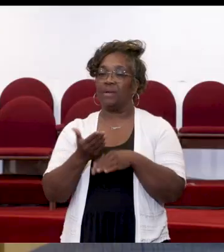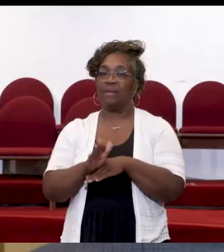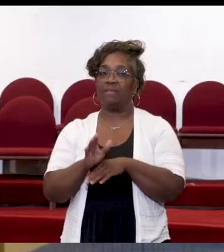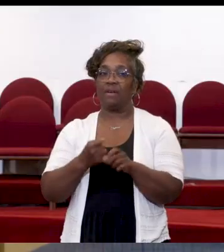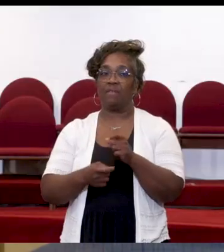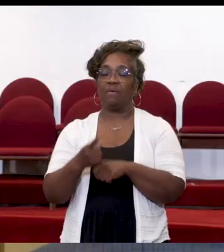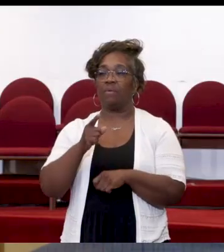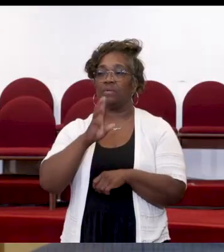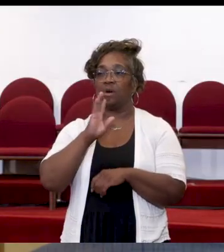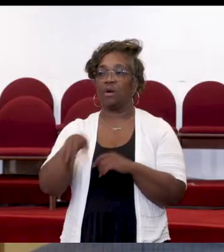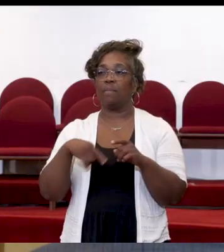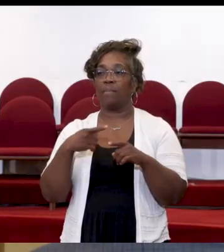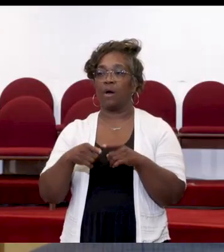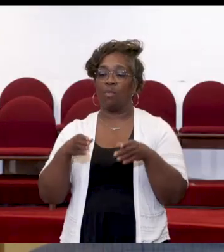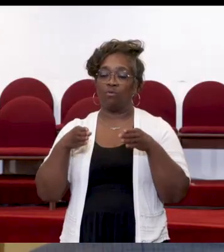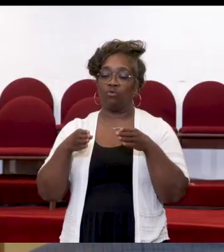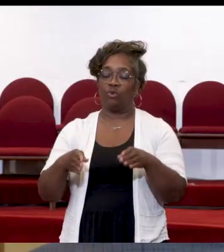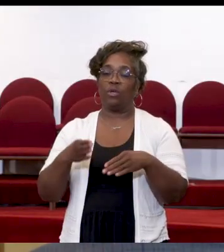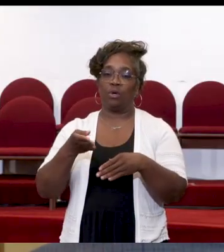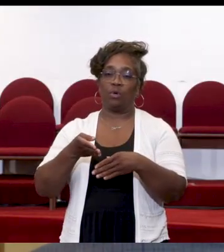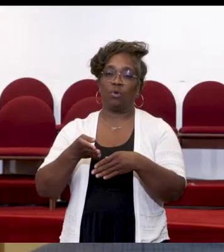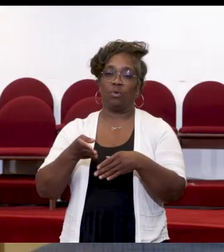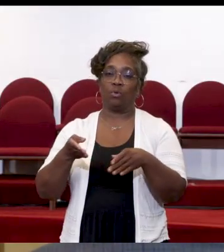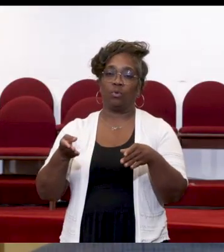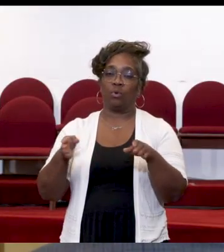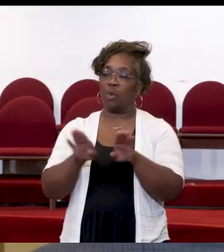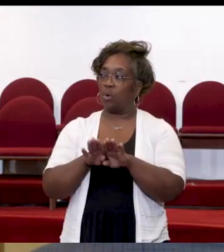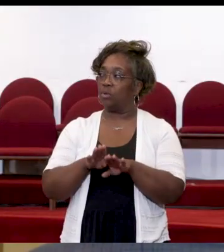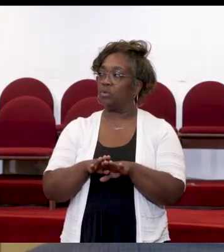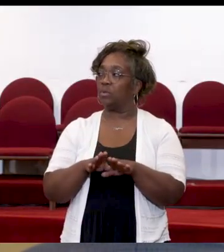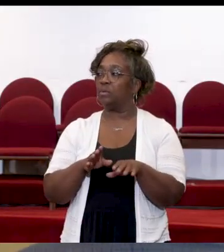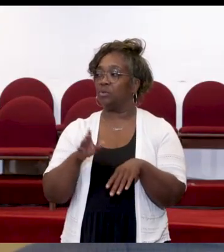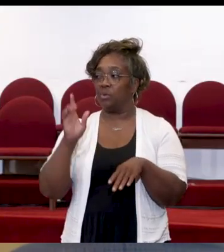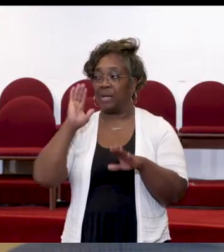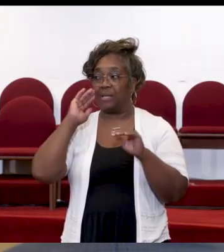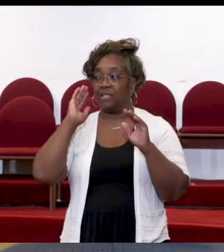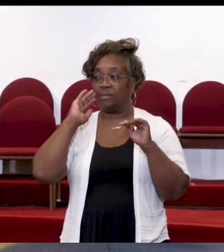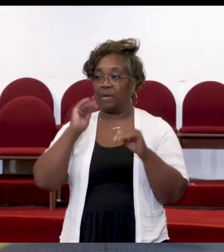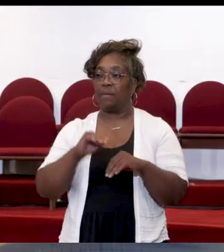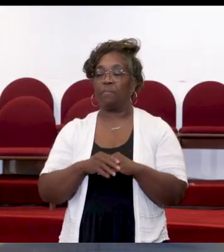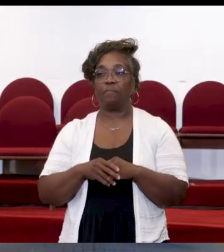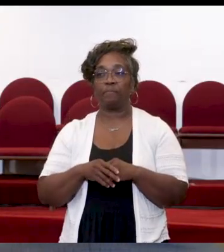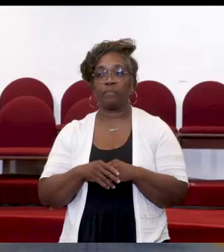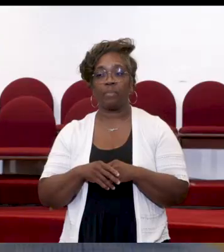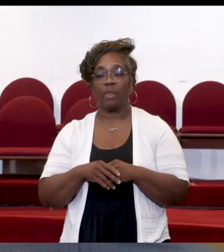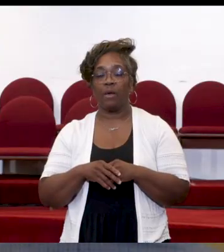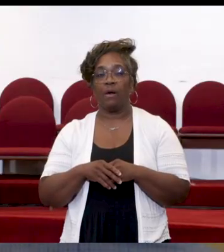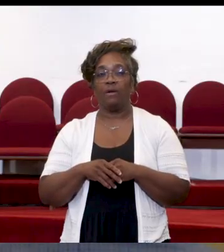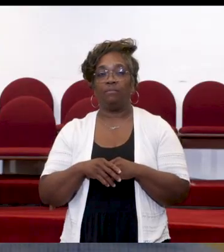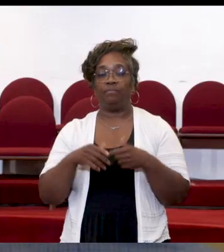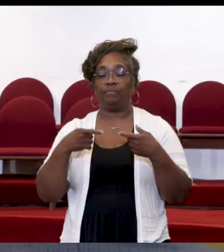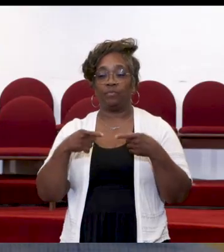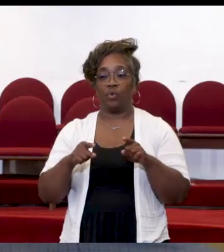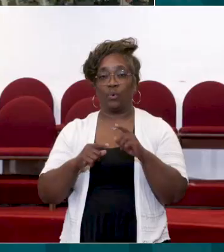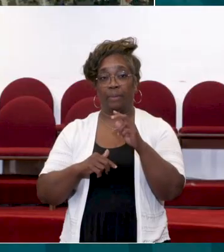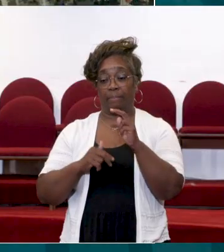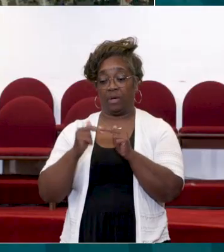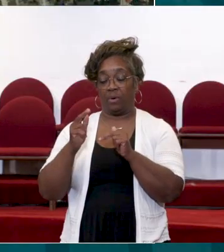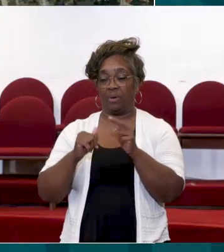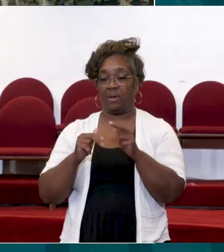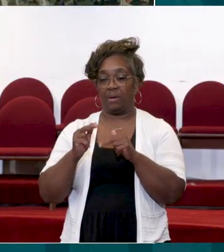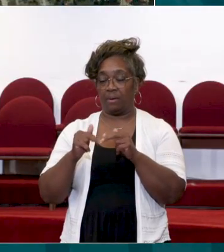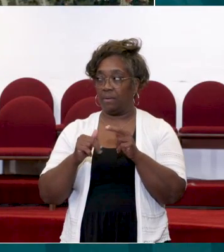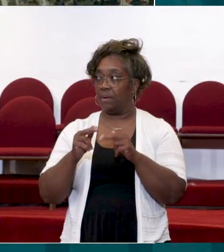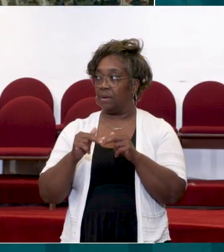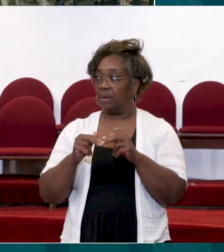the road closures and what to expect. So with the traffic circulation in the neighborhood, our goal is that during construction, we're keeping all of the traffic to what we